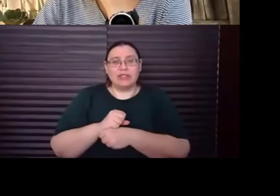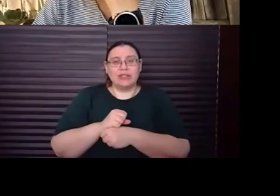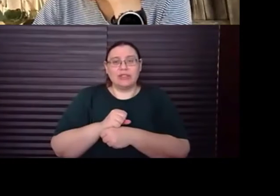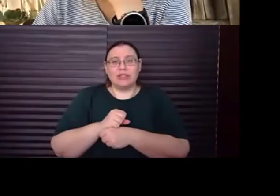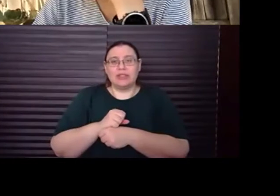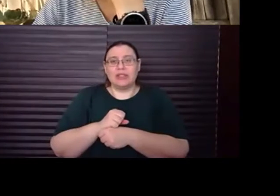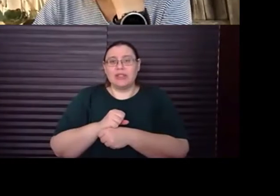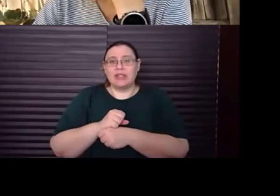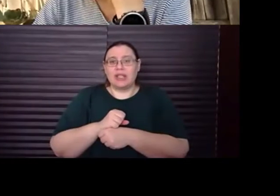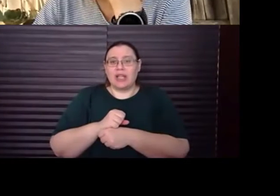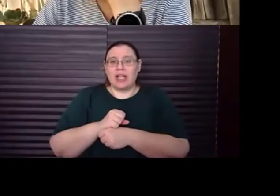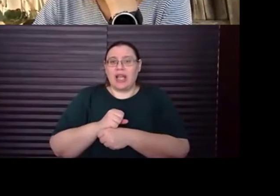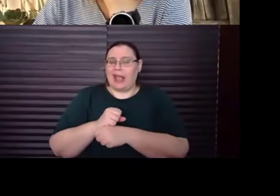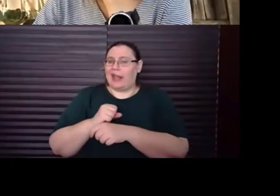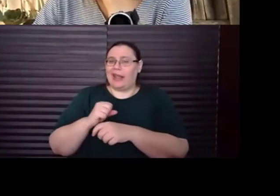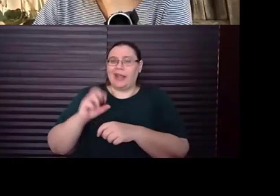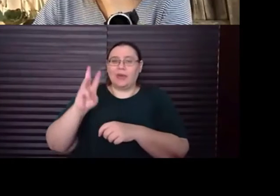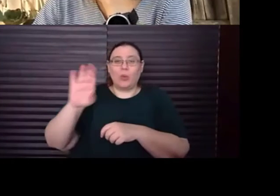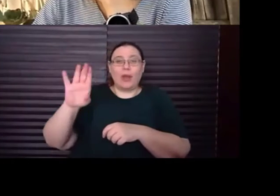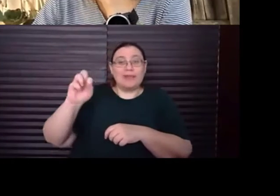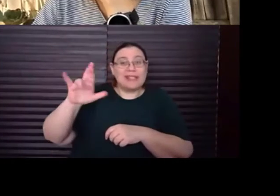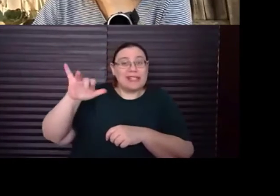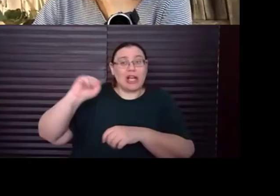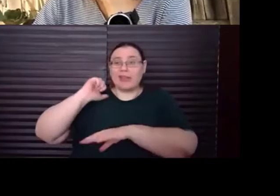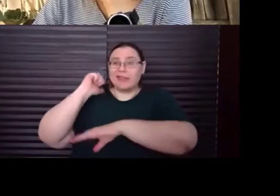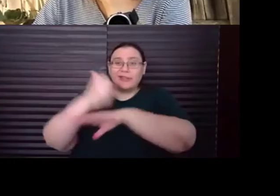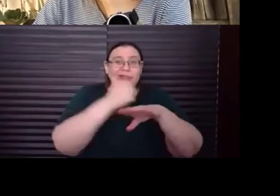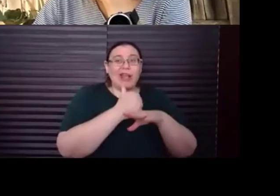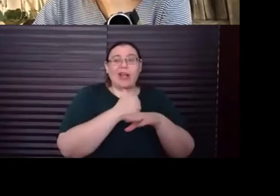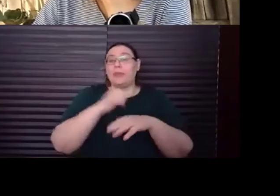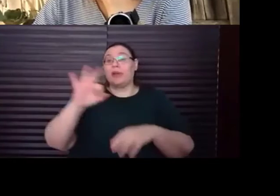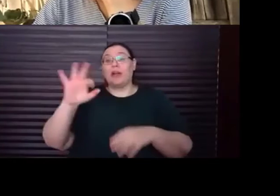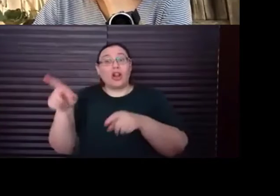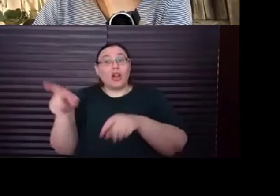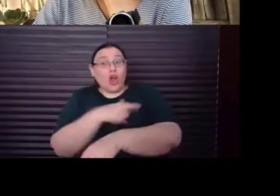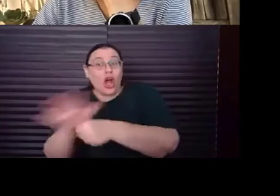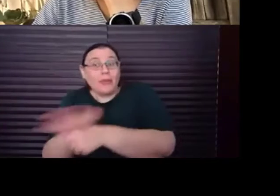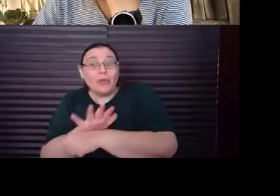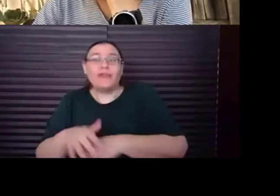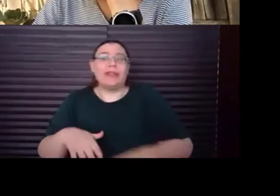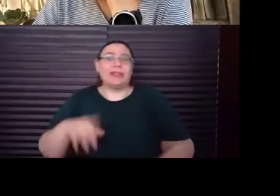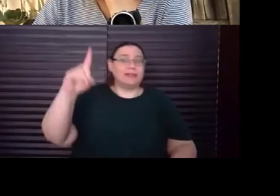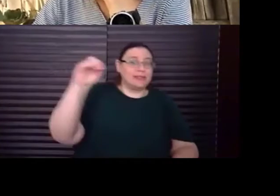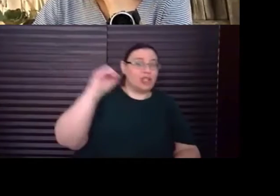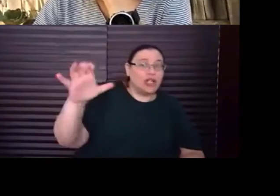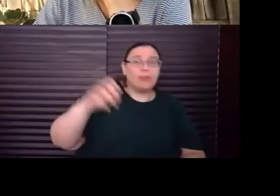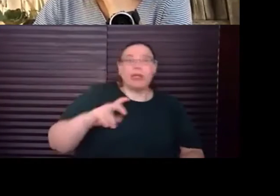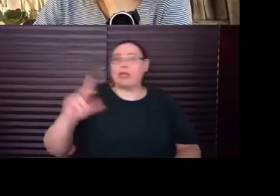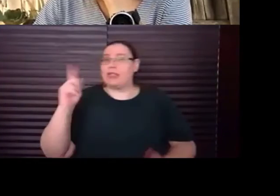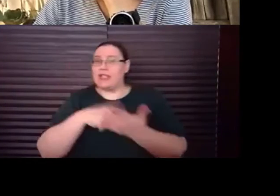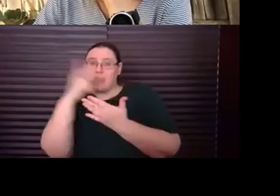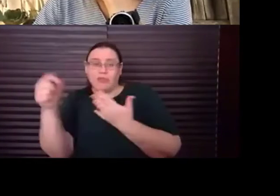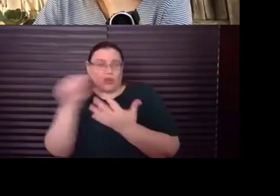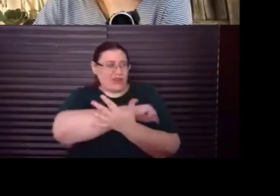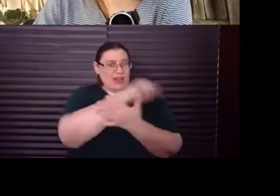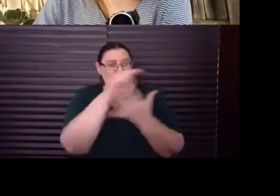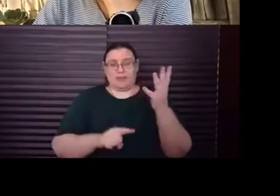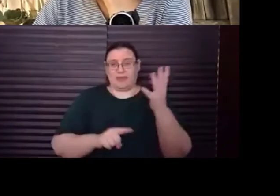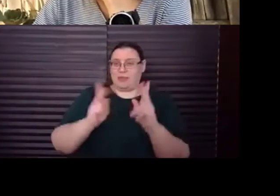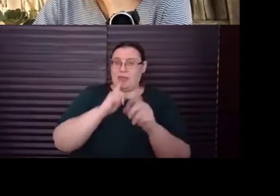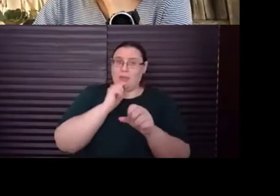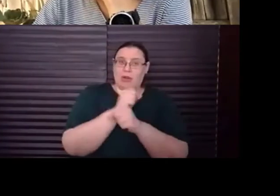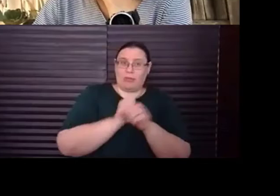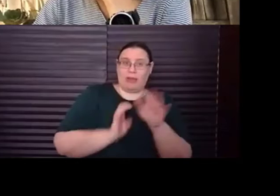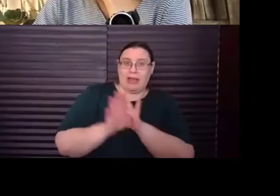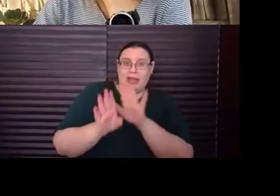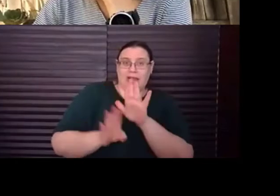that have been formed, and other short films, other feature films, other docs, other TV shows that are in development.